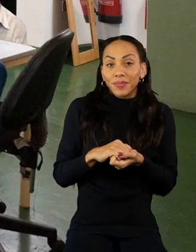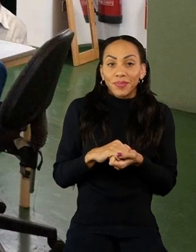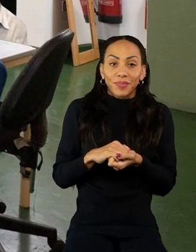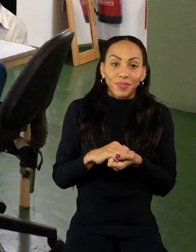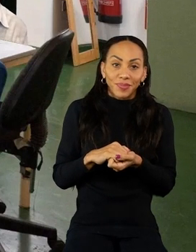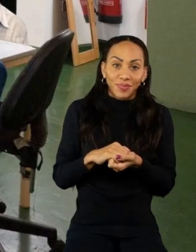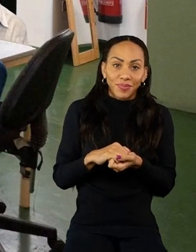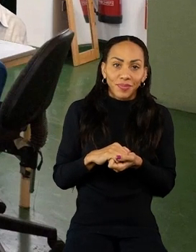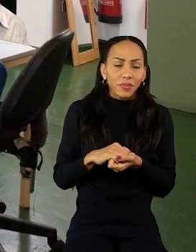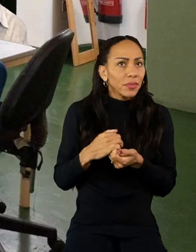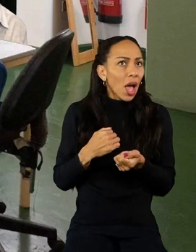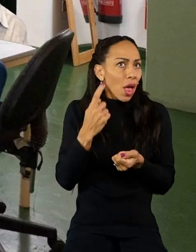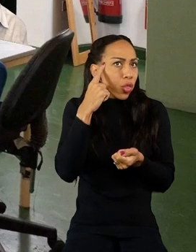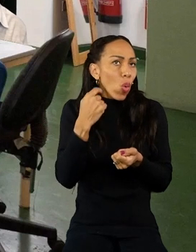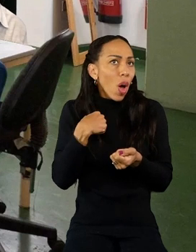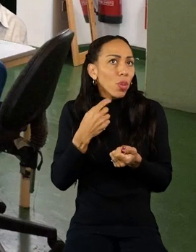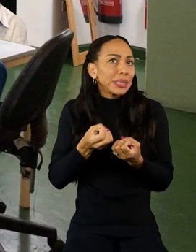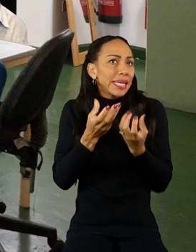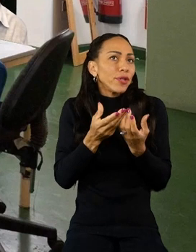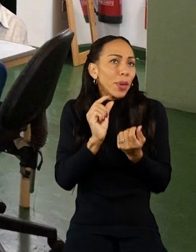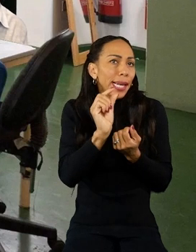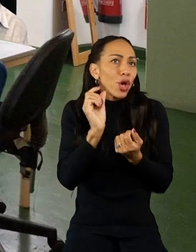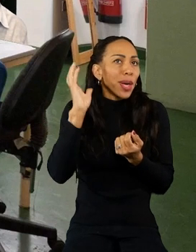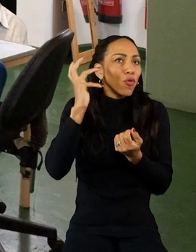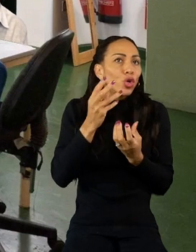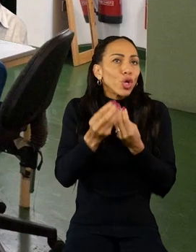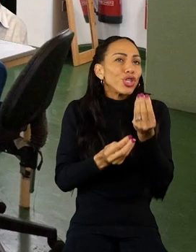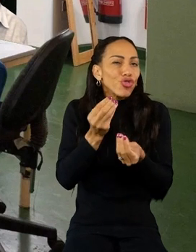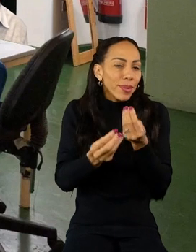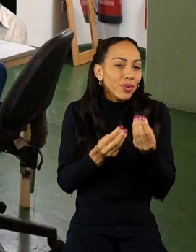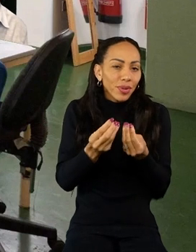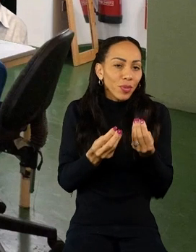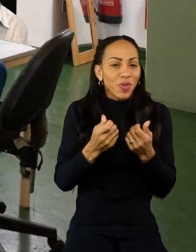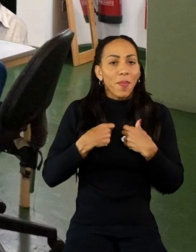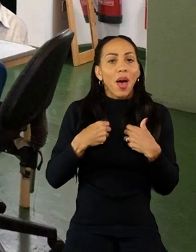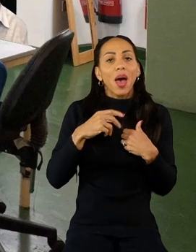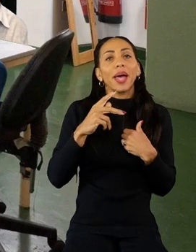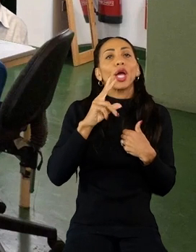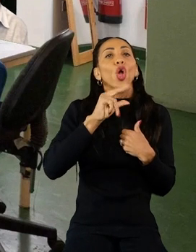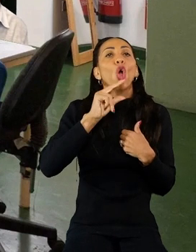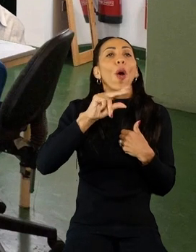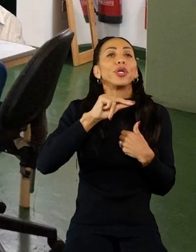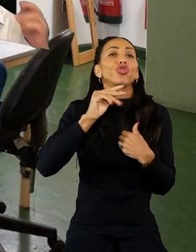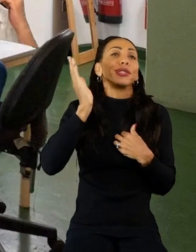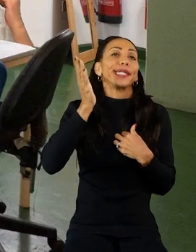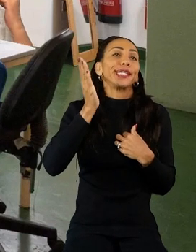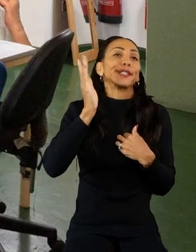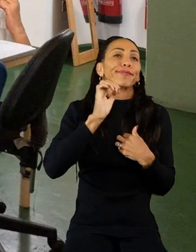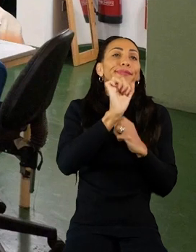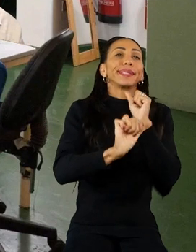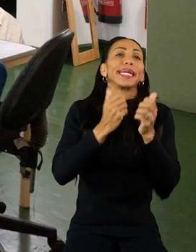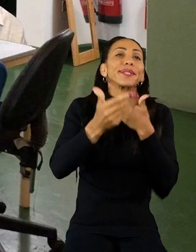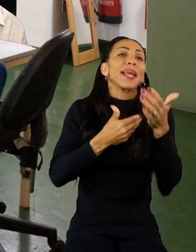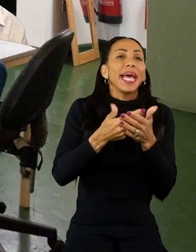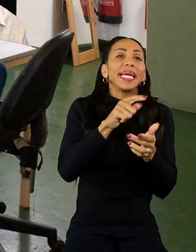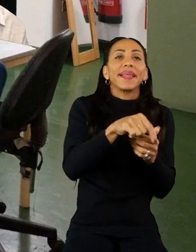we're playing with within that. But I think somehow I felt like I was giving you a little bit of an audio description,